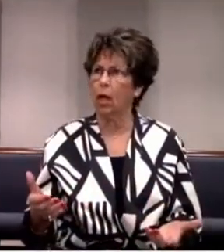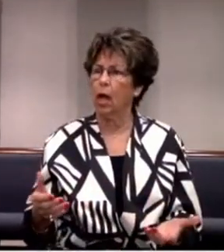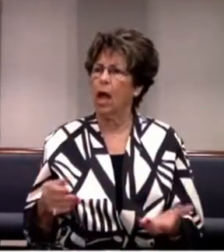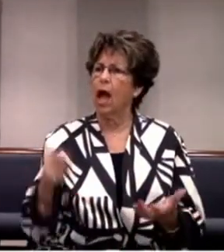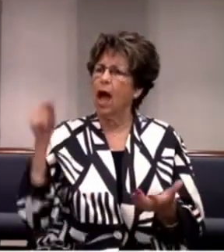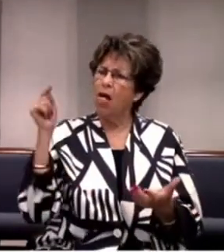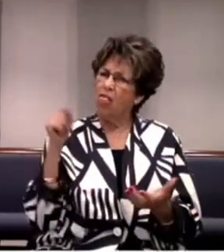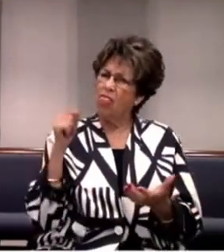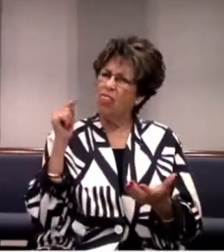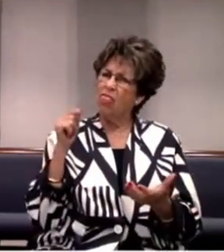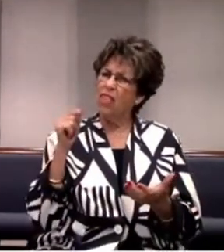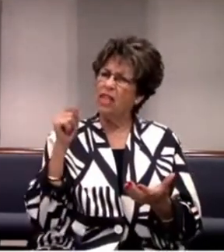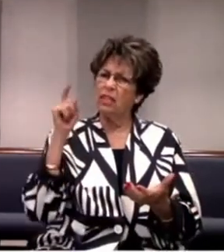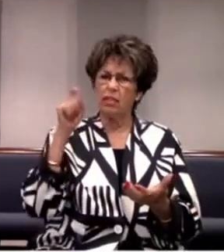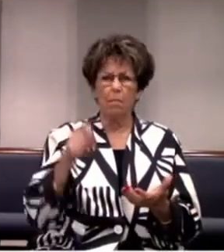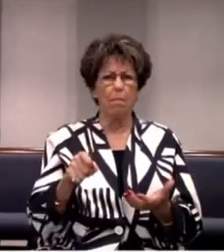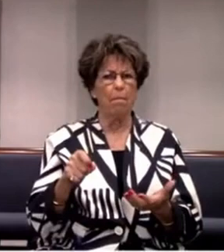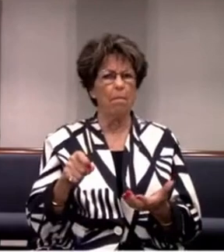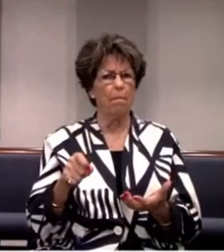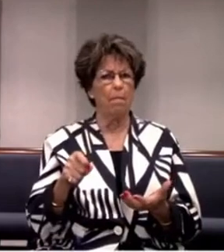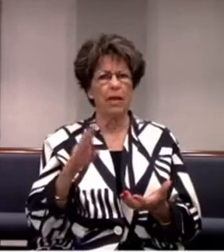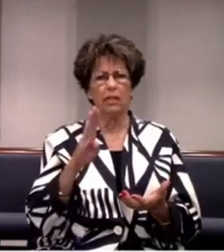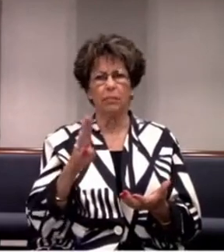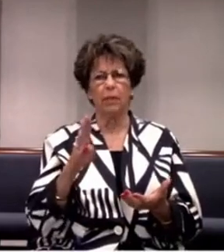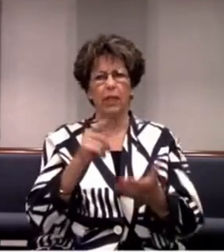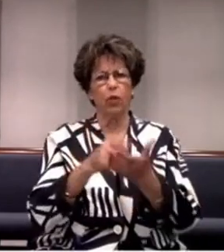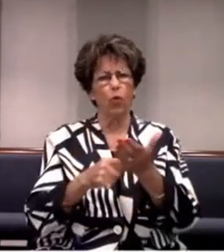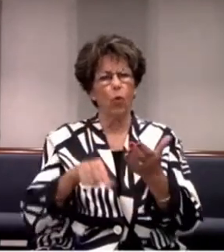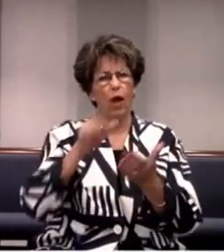the Lord said. Now